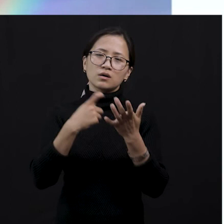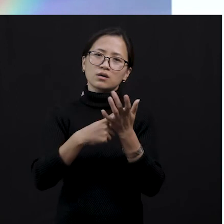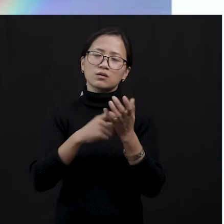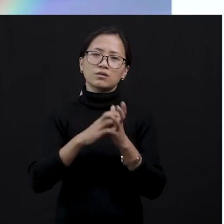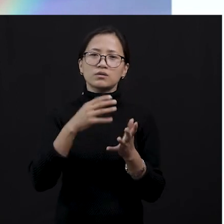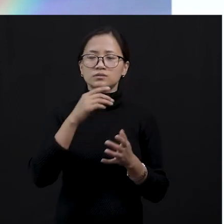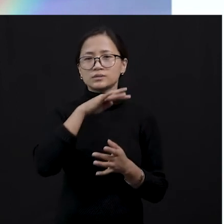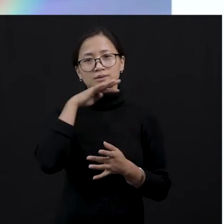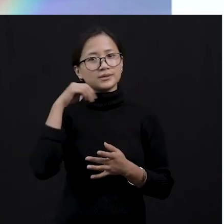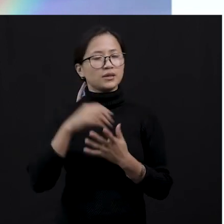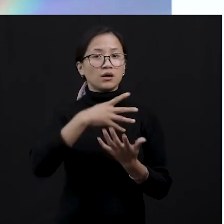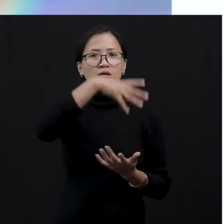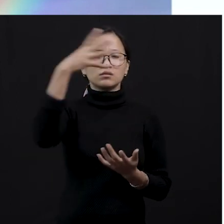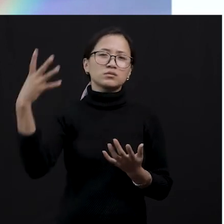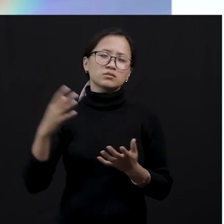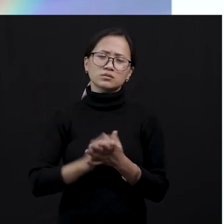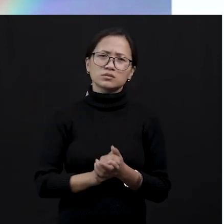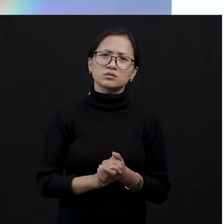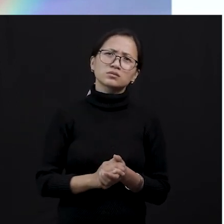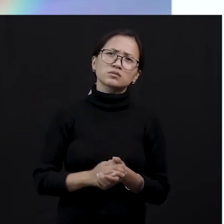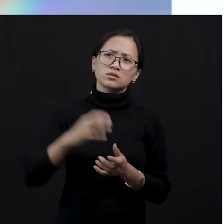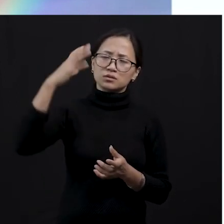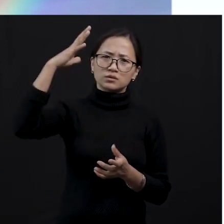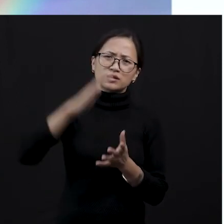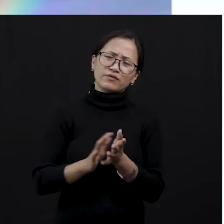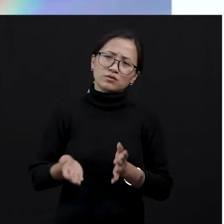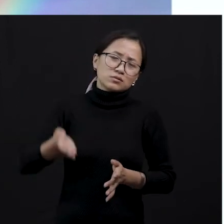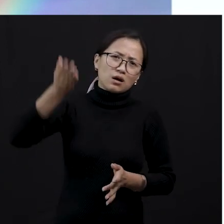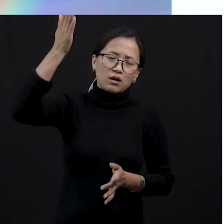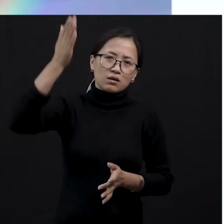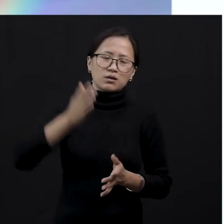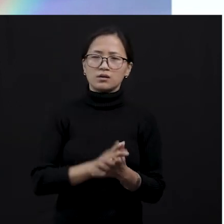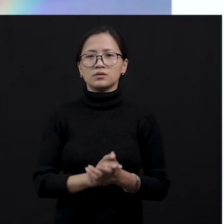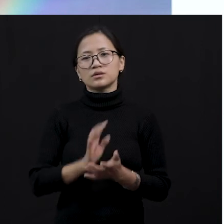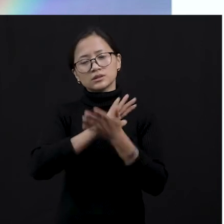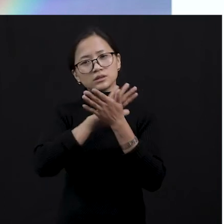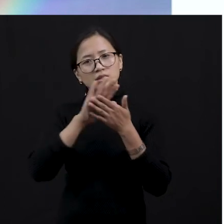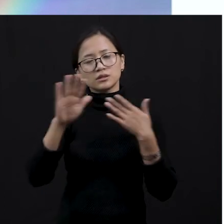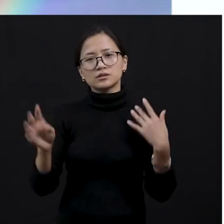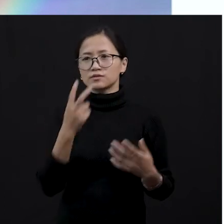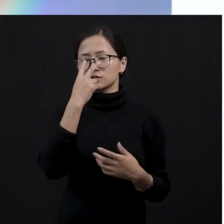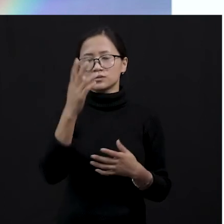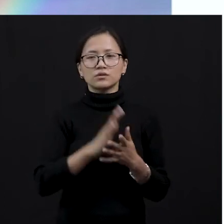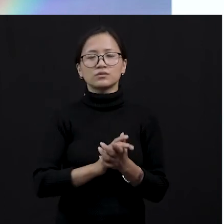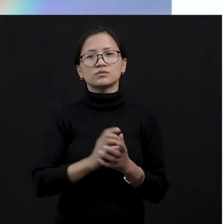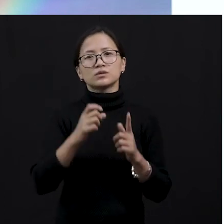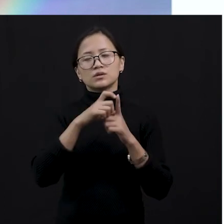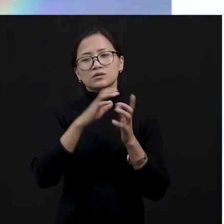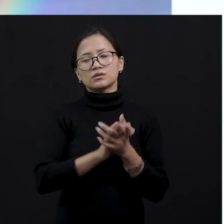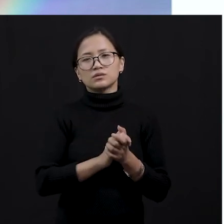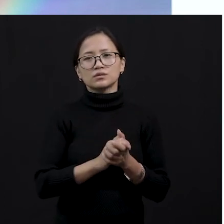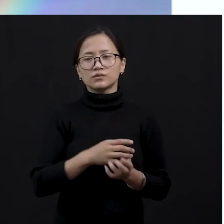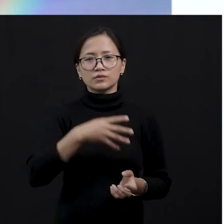rainbow, right? That means the sun is very high above. Okay, but at times we see a very clear view of the full arc of a